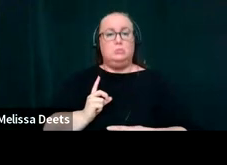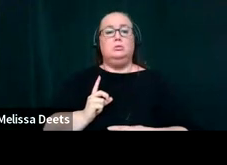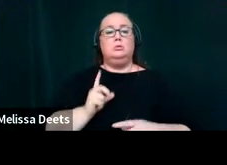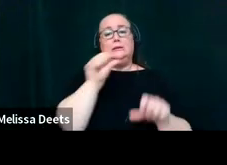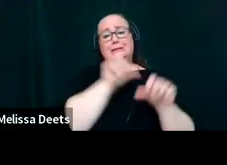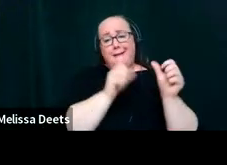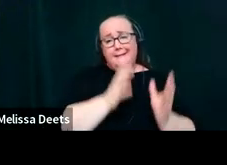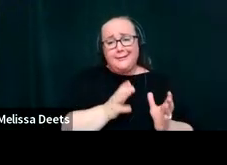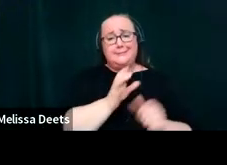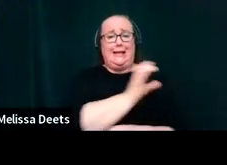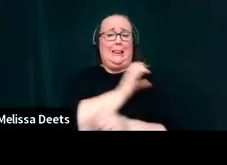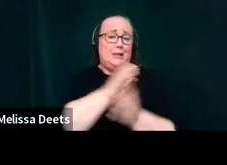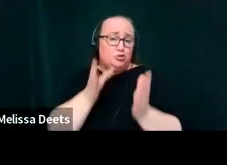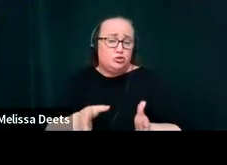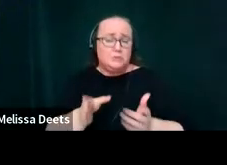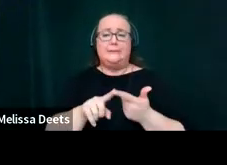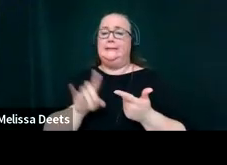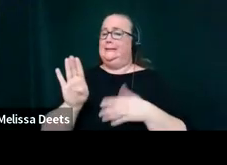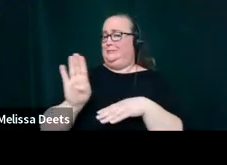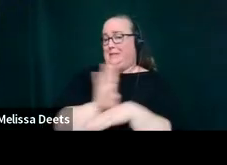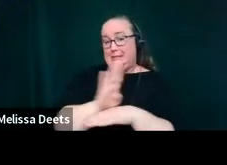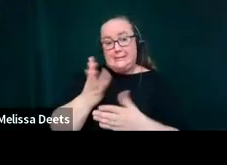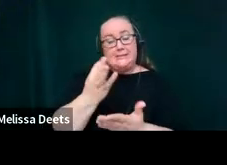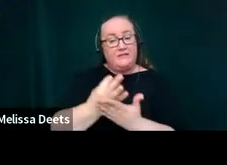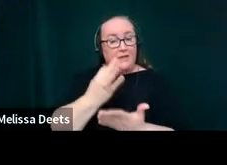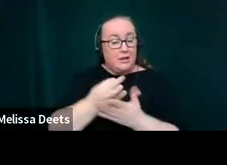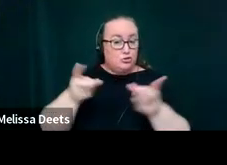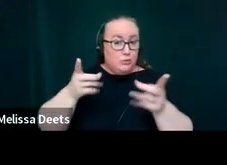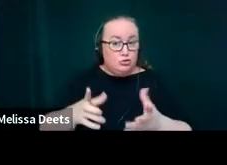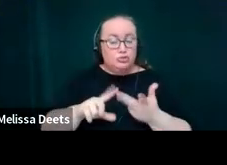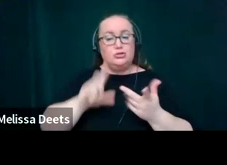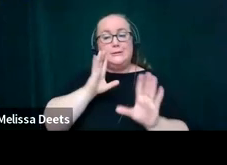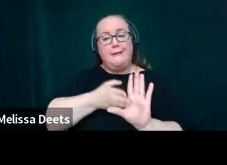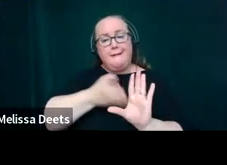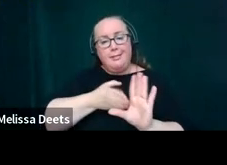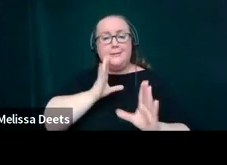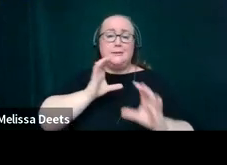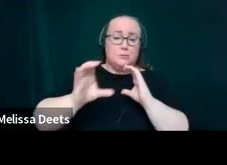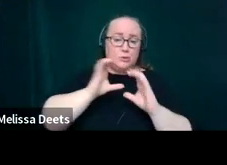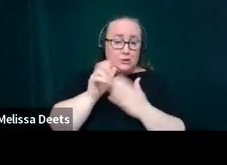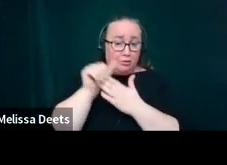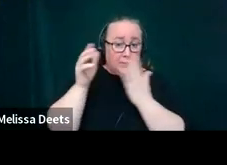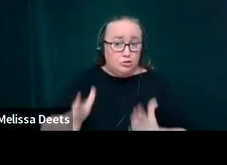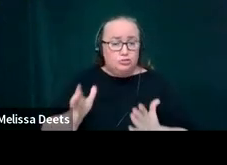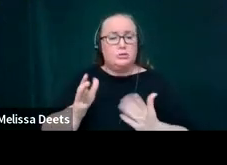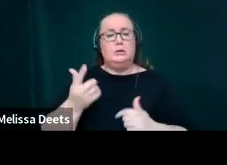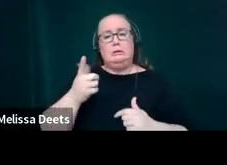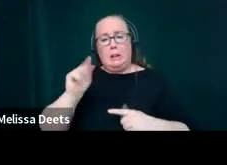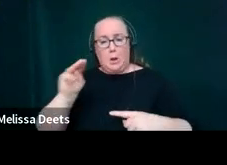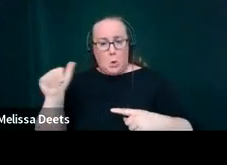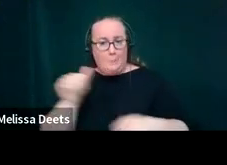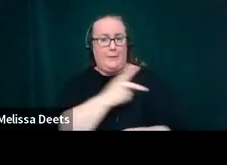clinicians, business and finance directors, psychologists, communications leaders, glaucoma